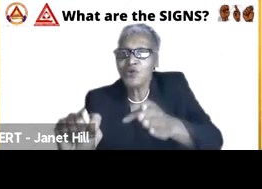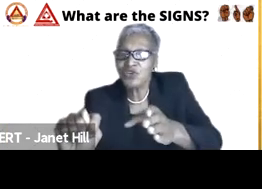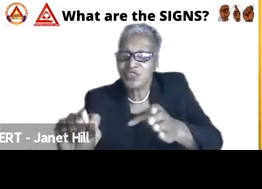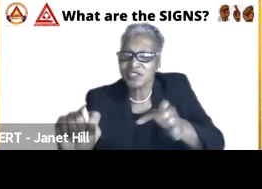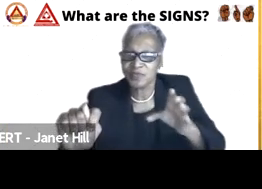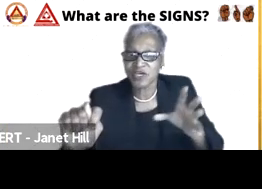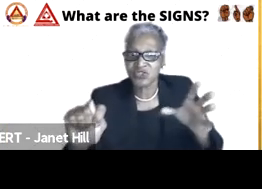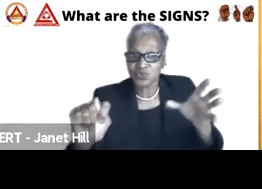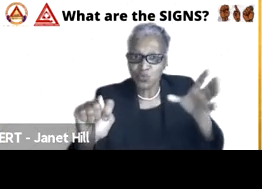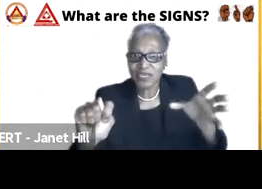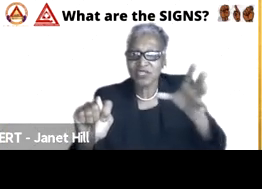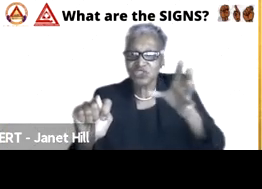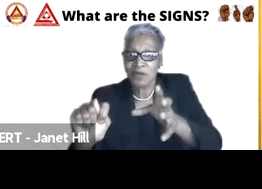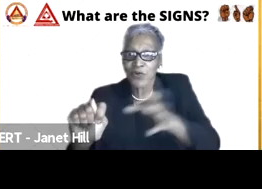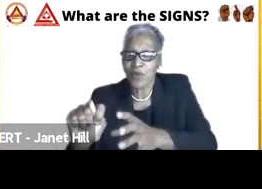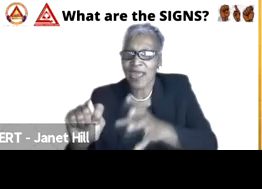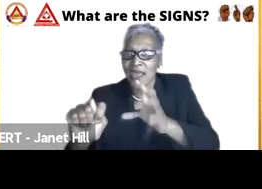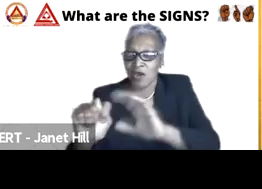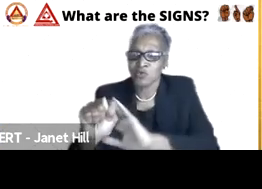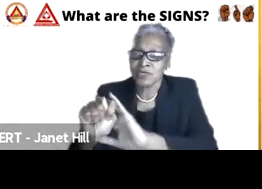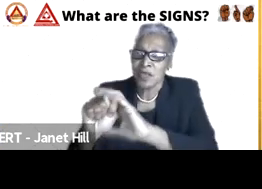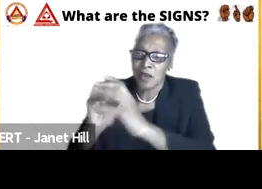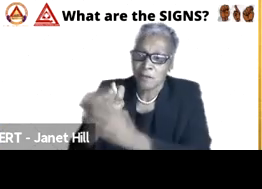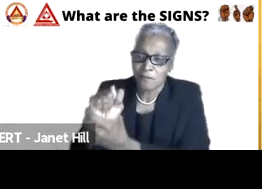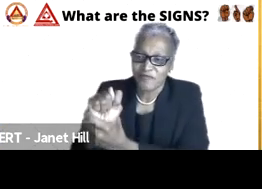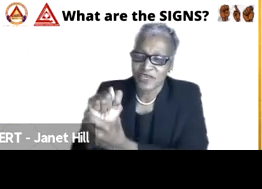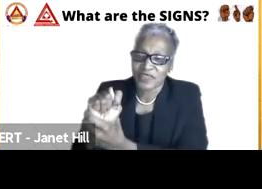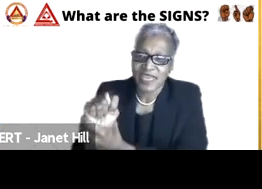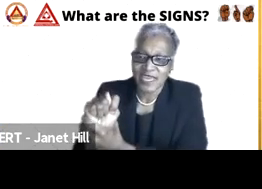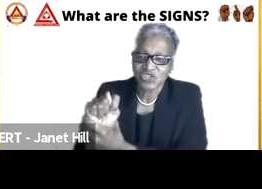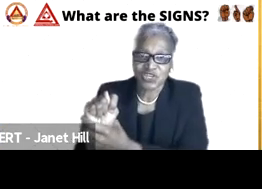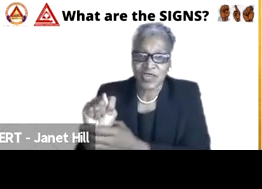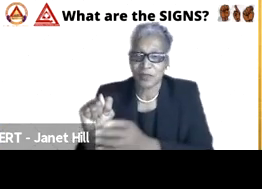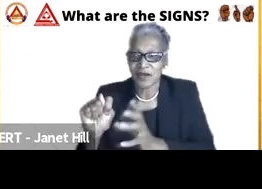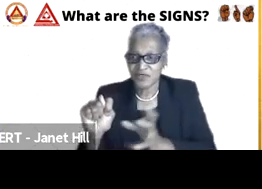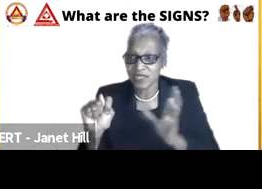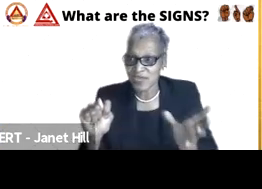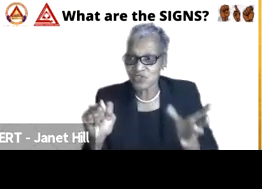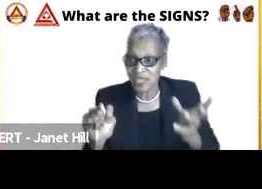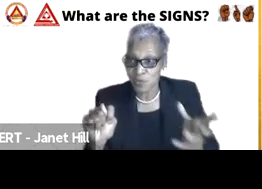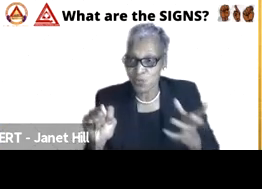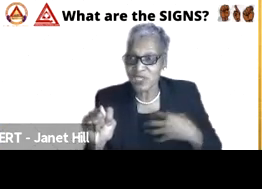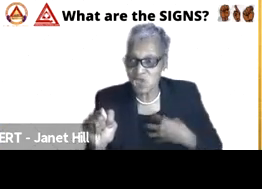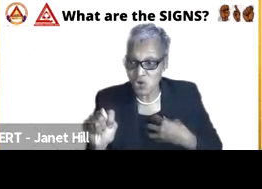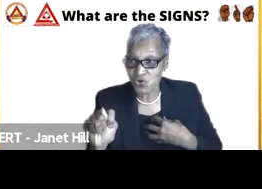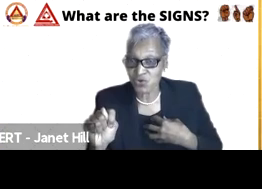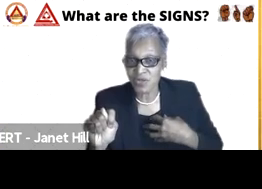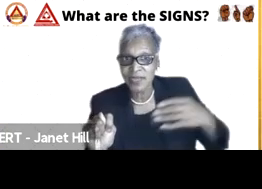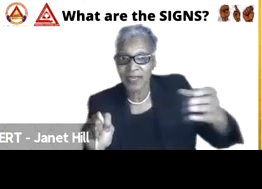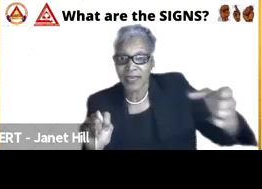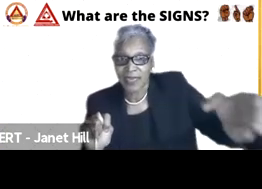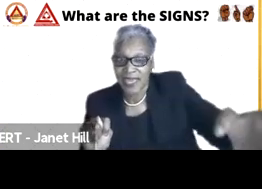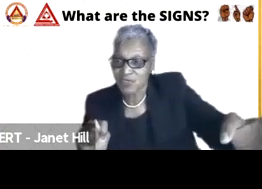I'm showing you this because we can jump around via the hand shape of the letters that we